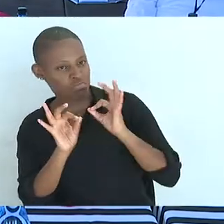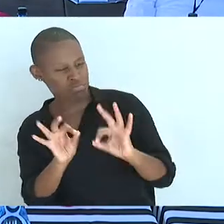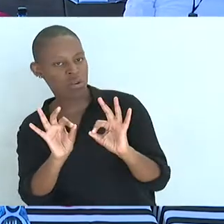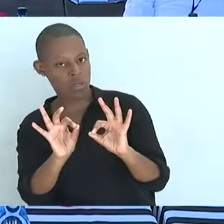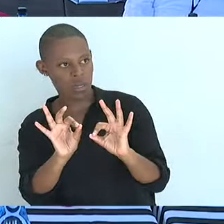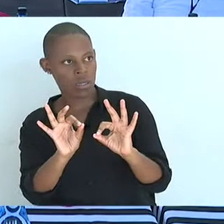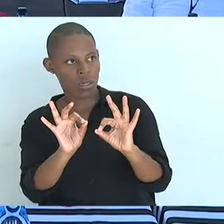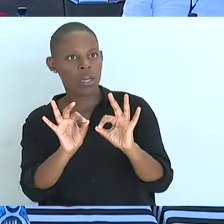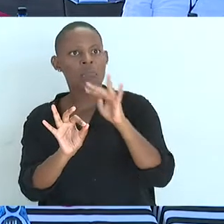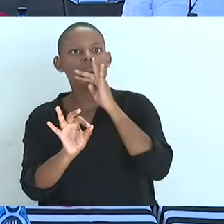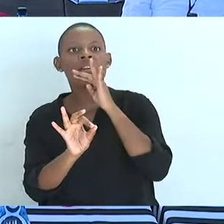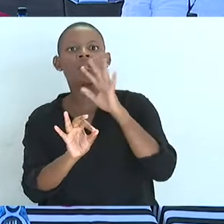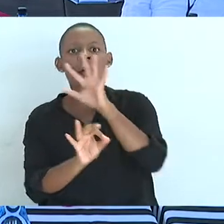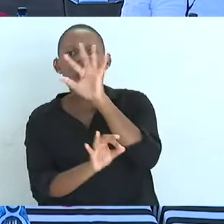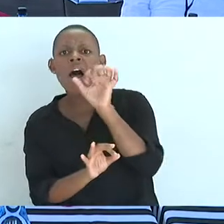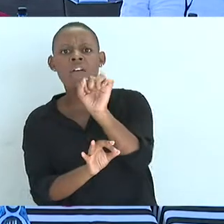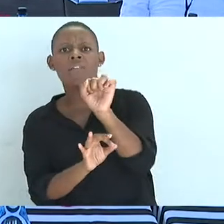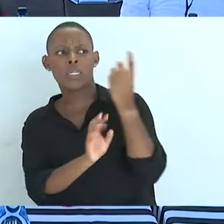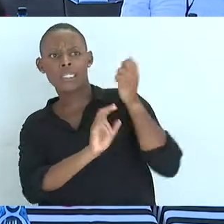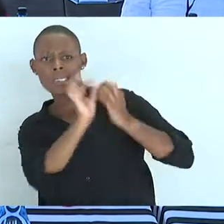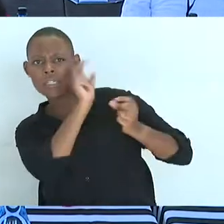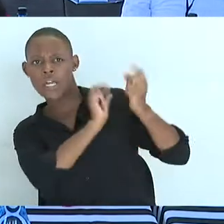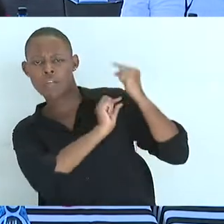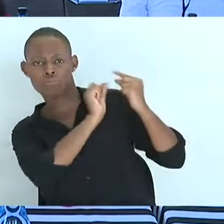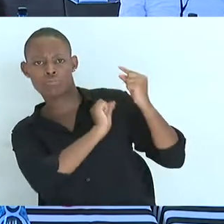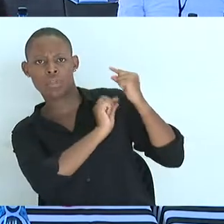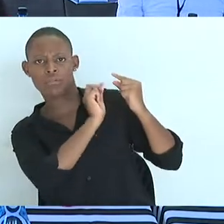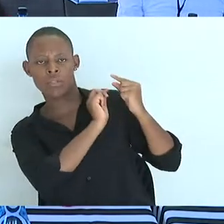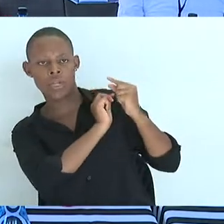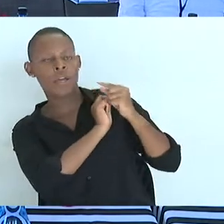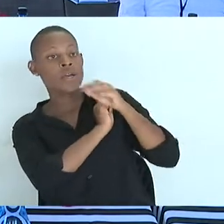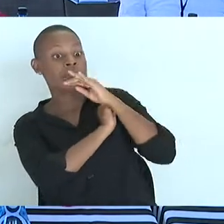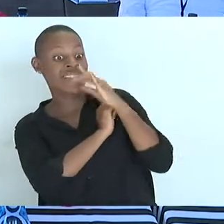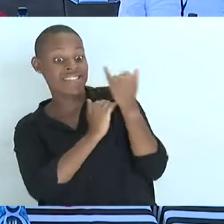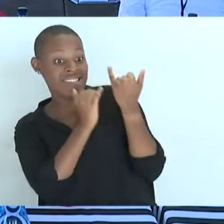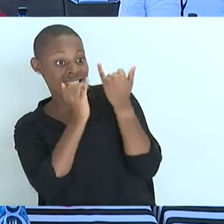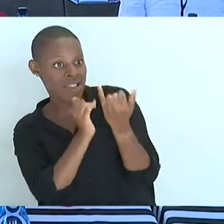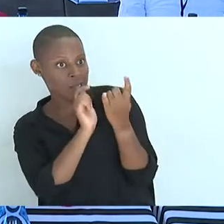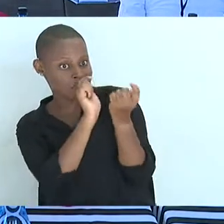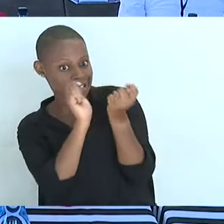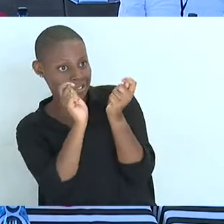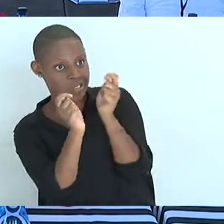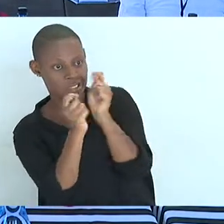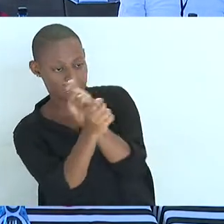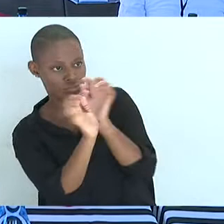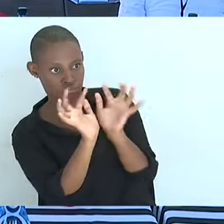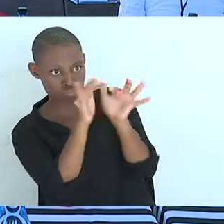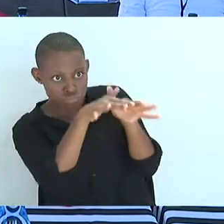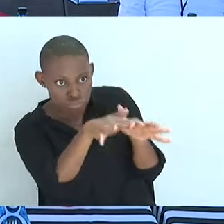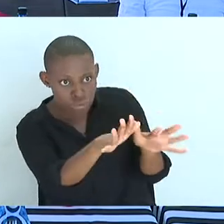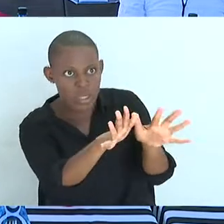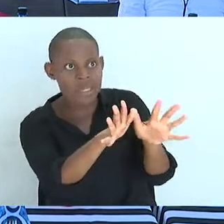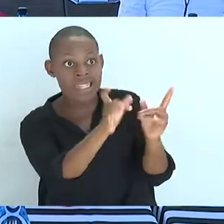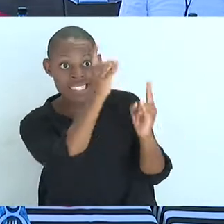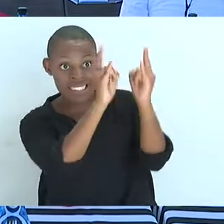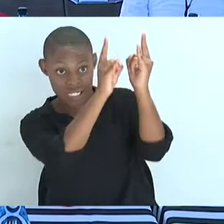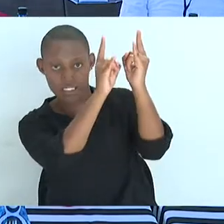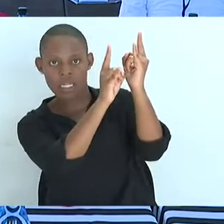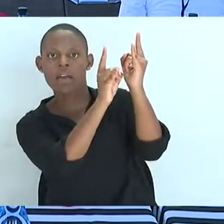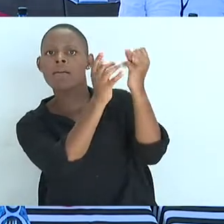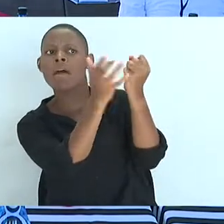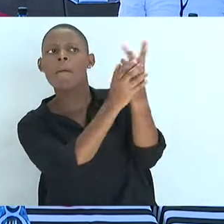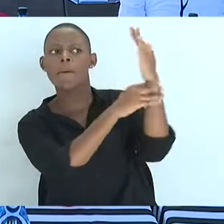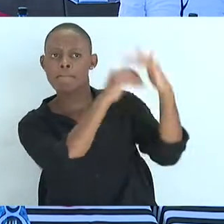African heritage through this innovative, polycentric African coastal smart city. As we